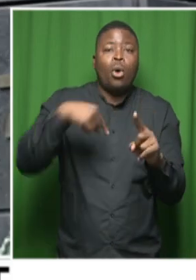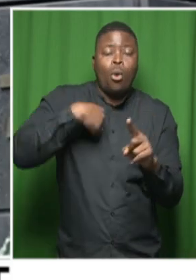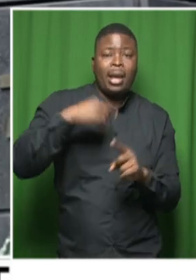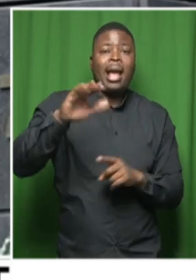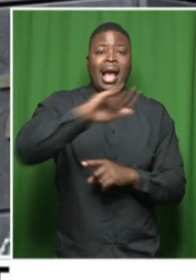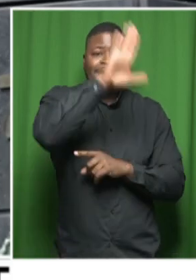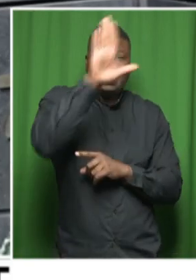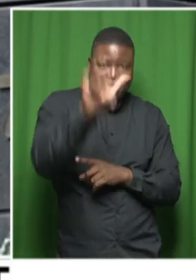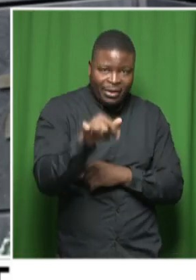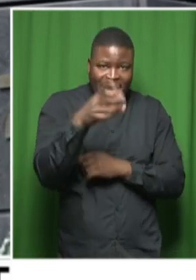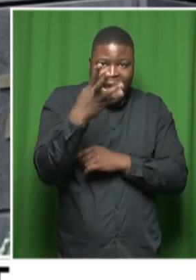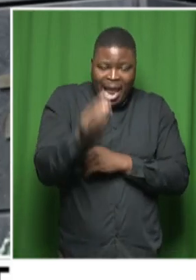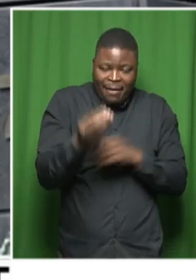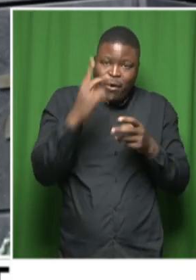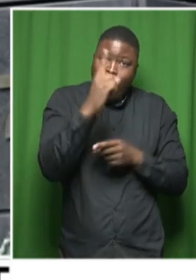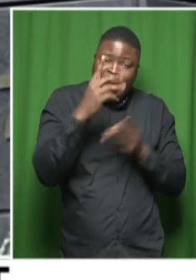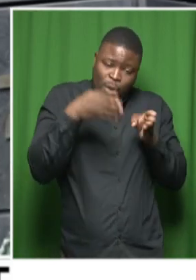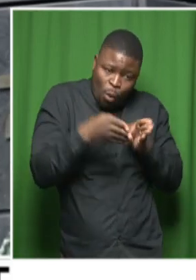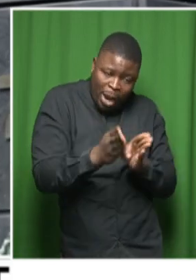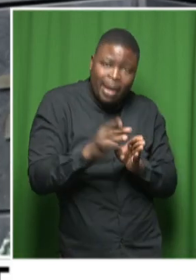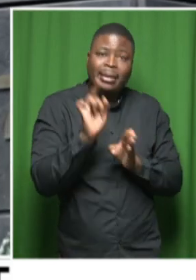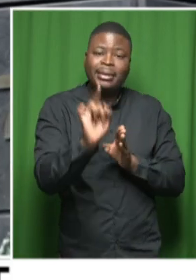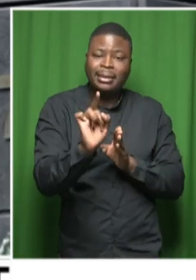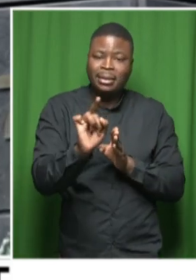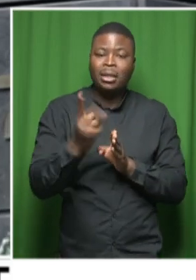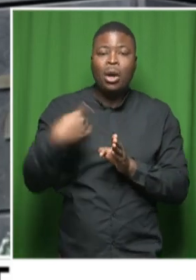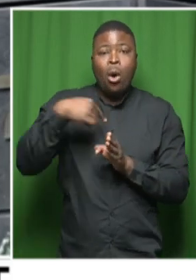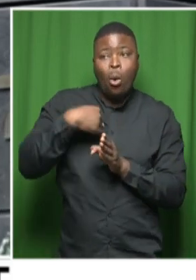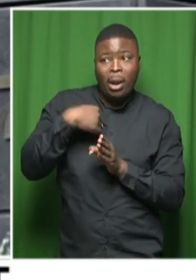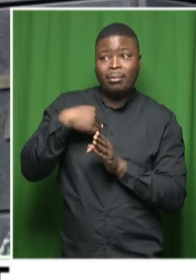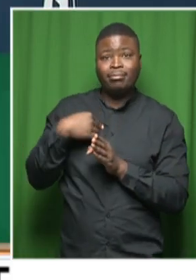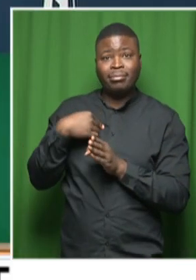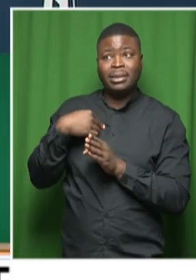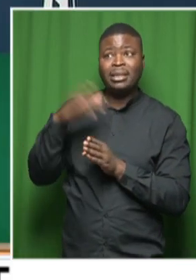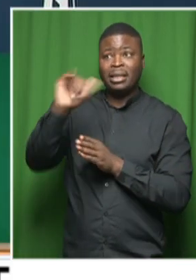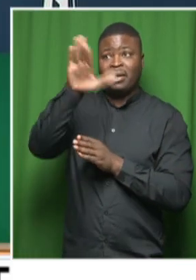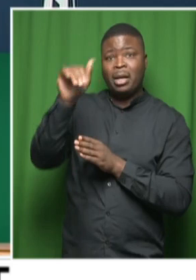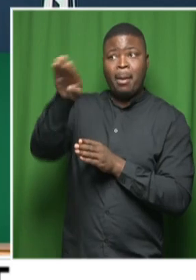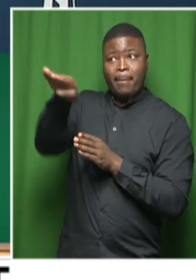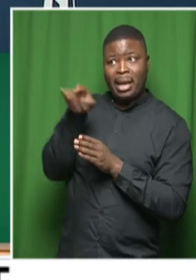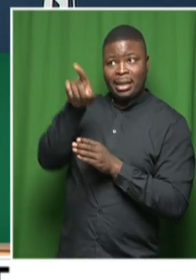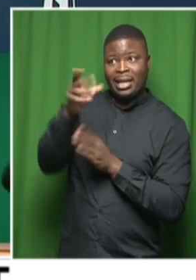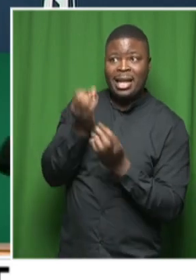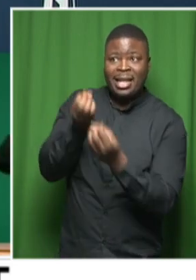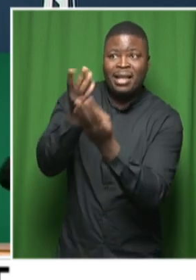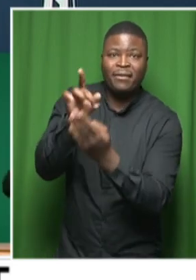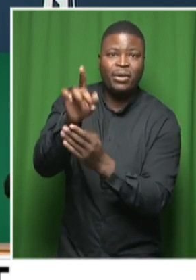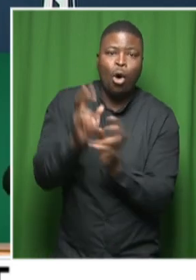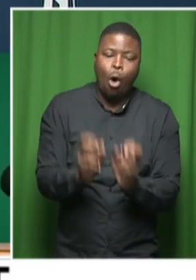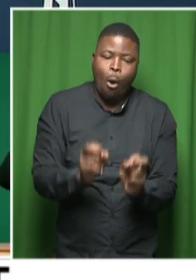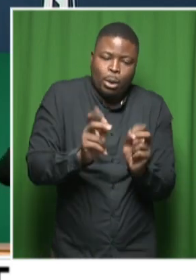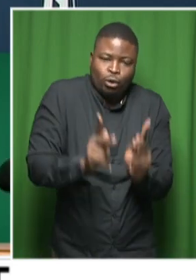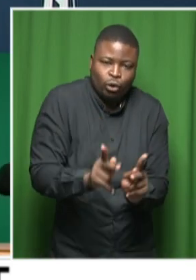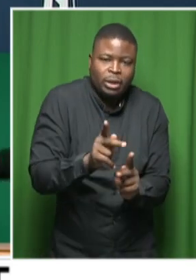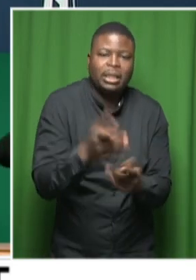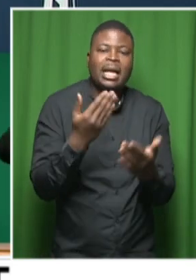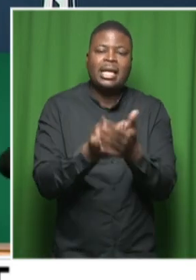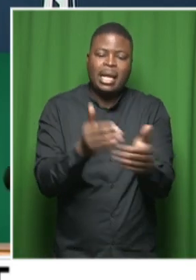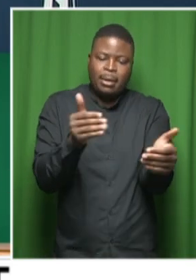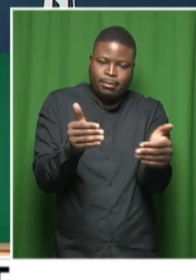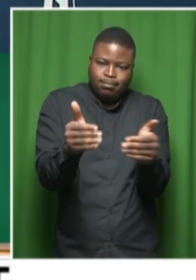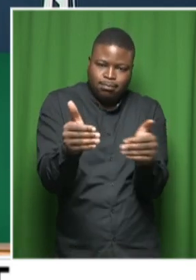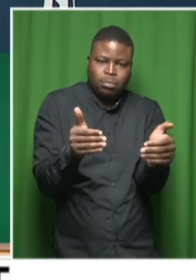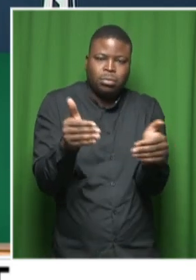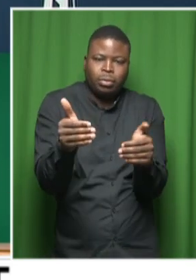right? And which in essence, we are not giving Reserve Bank, an opportunity to be able to manage the situation in